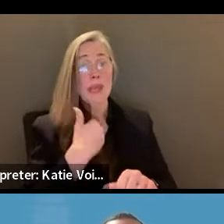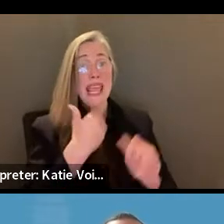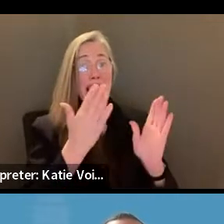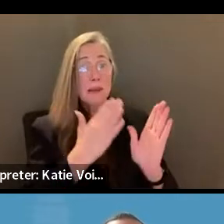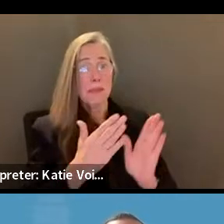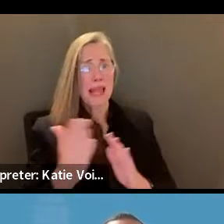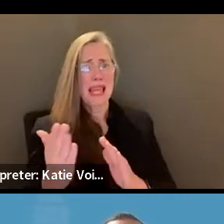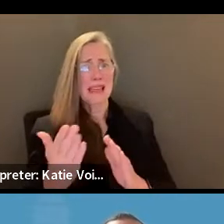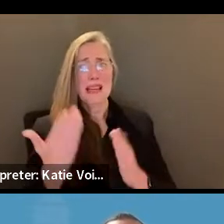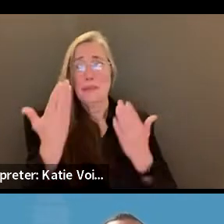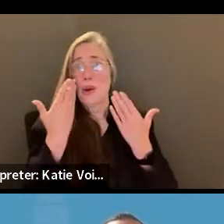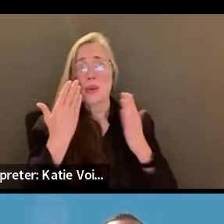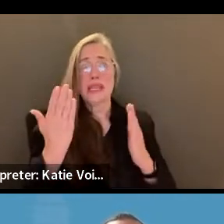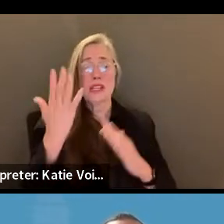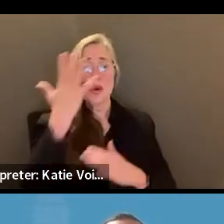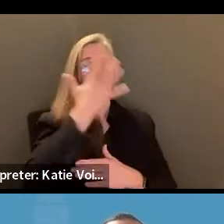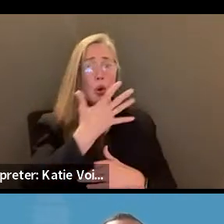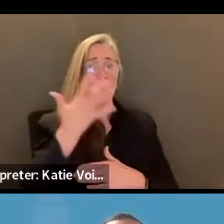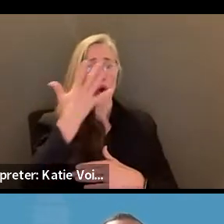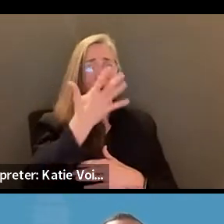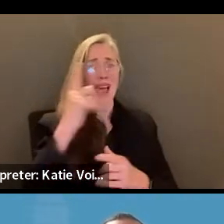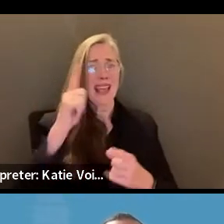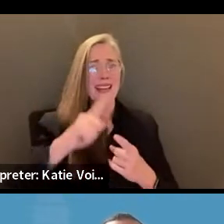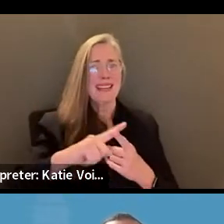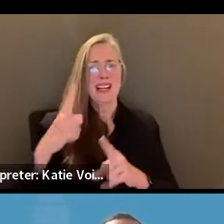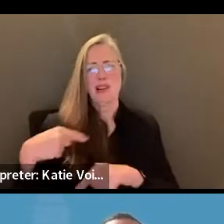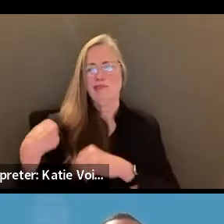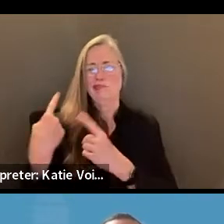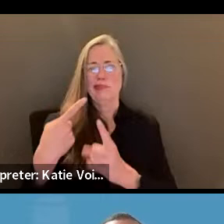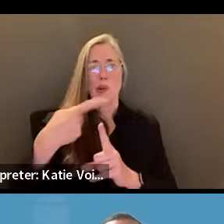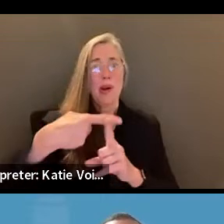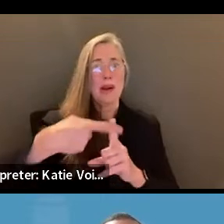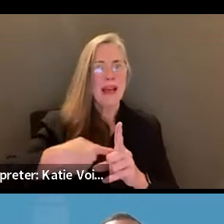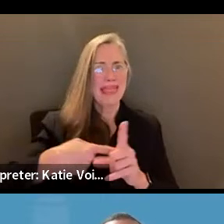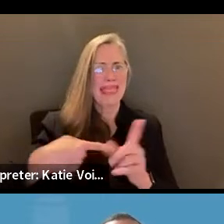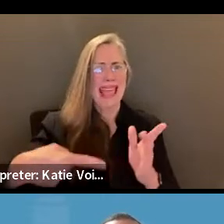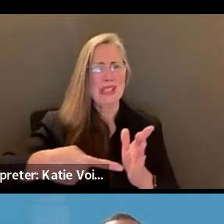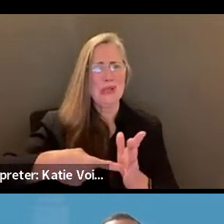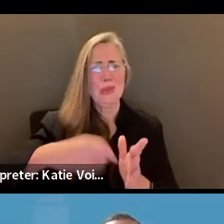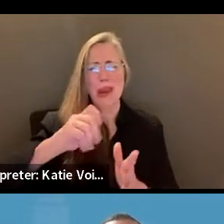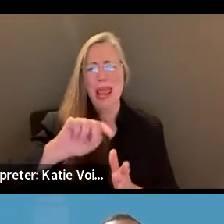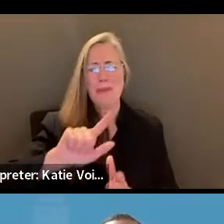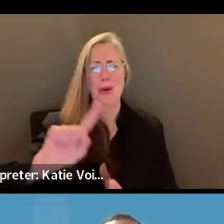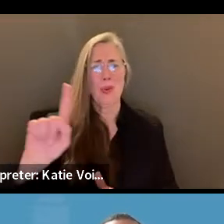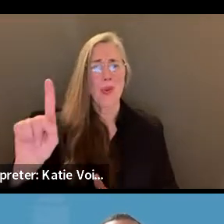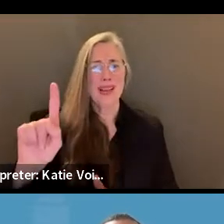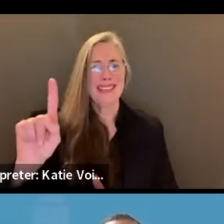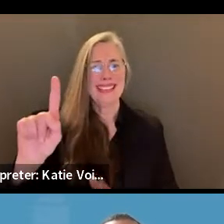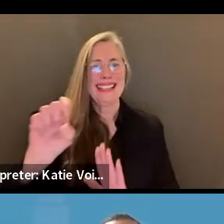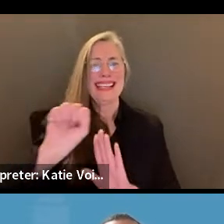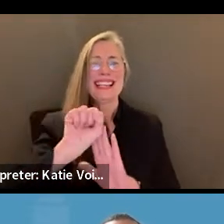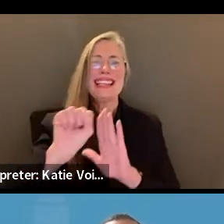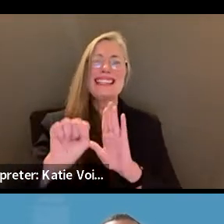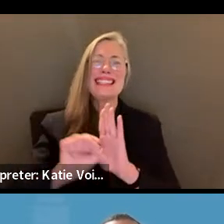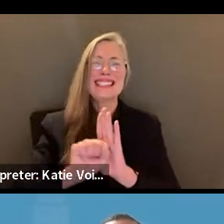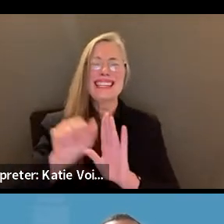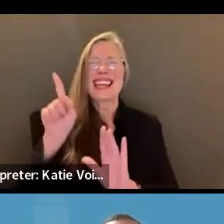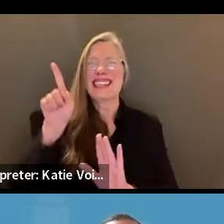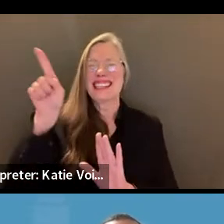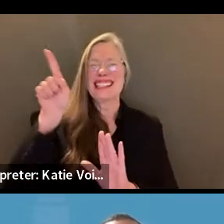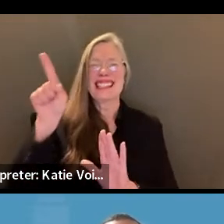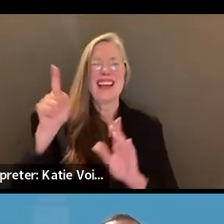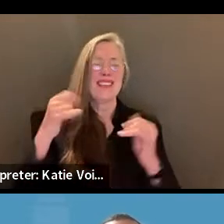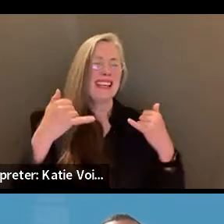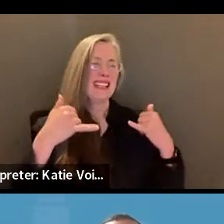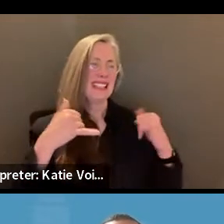what it was going to look like until about a month ago, and they're due April 1. So it's one of the state, I believe, is still trying to figure it out